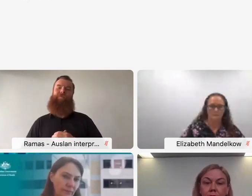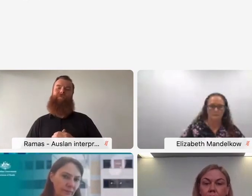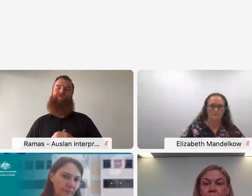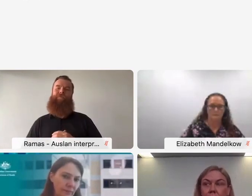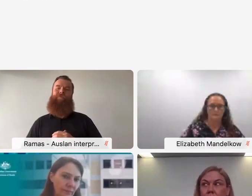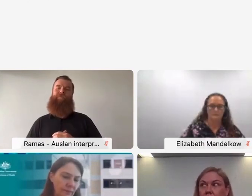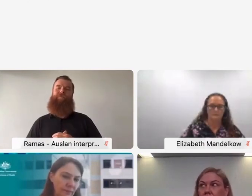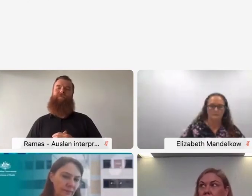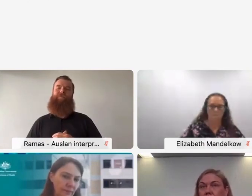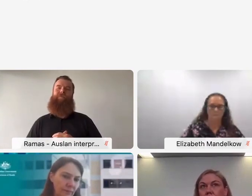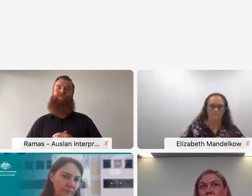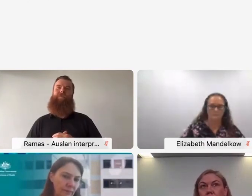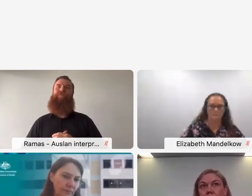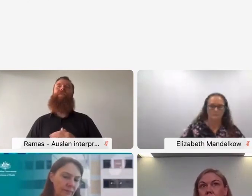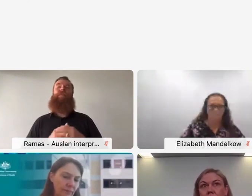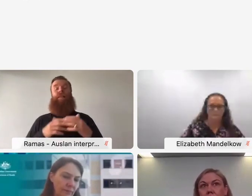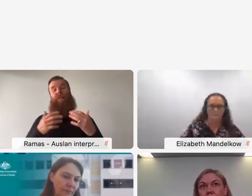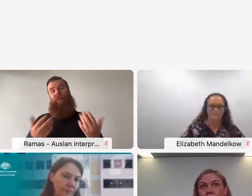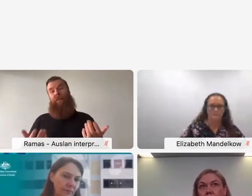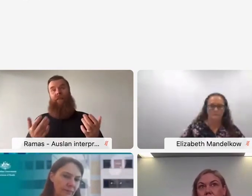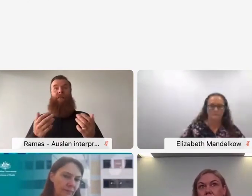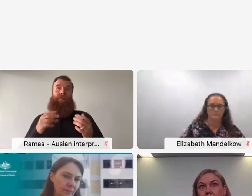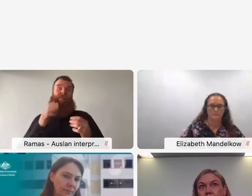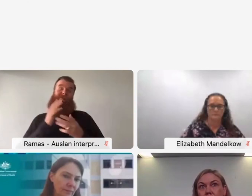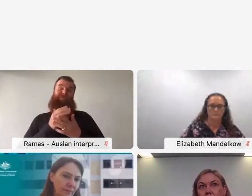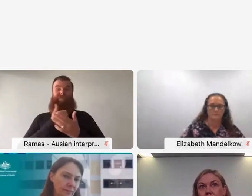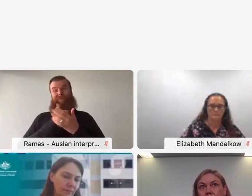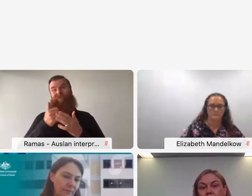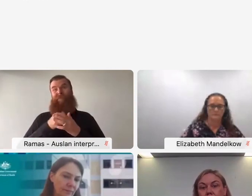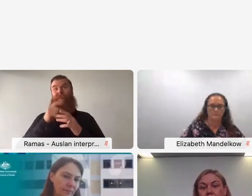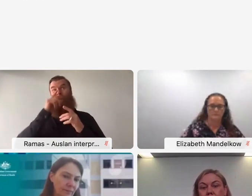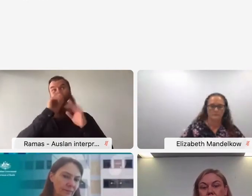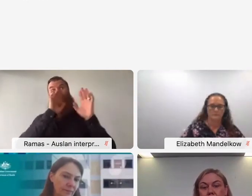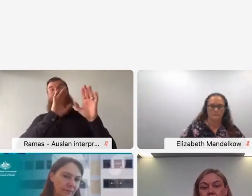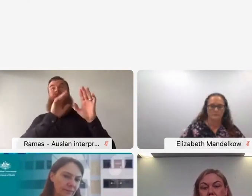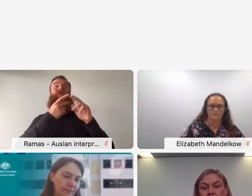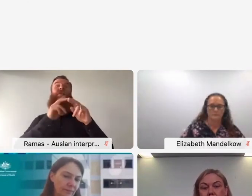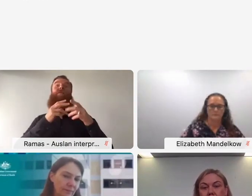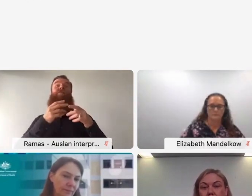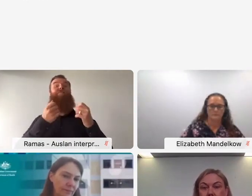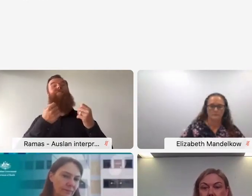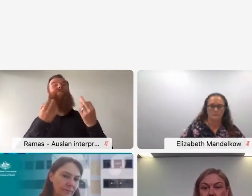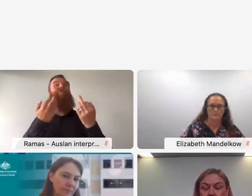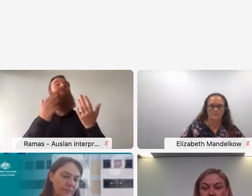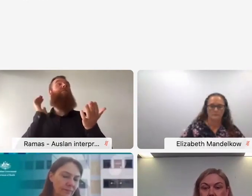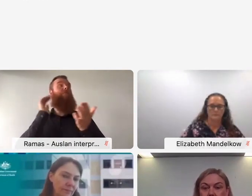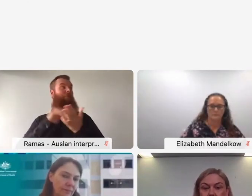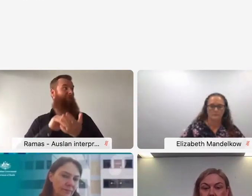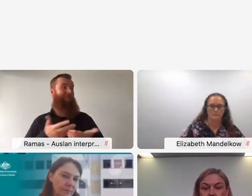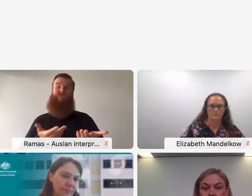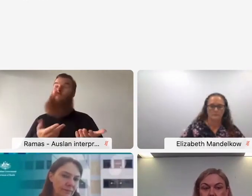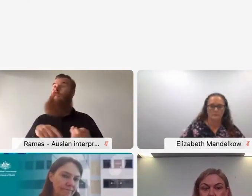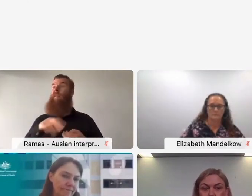best incentive. Unfortunately, without things like that, then people do have the freedom to up and go,